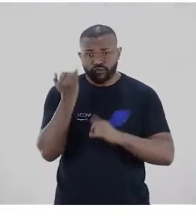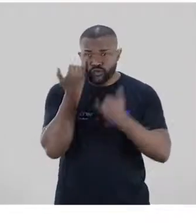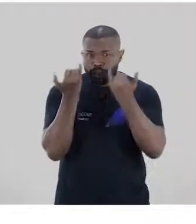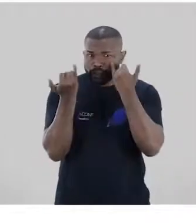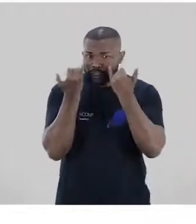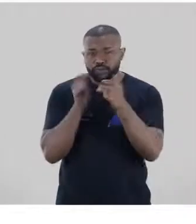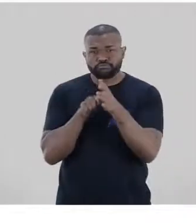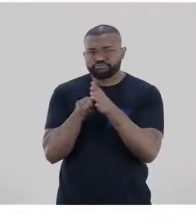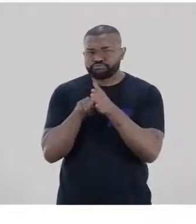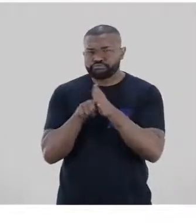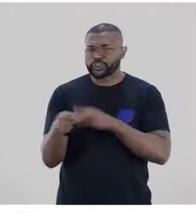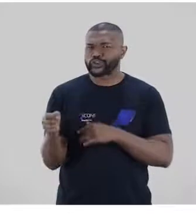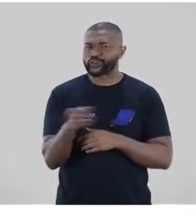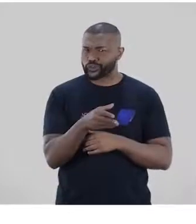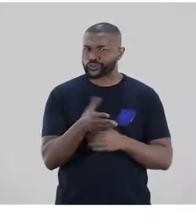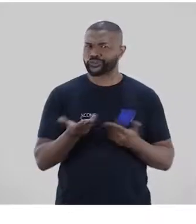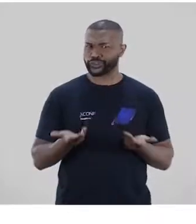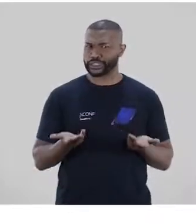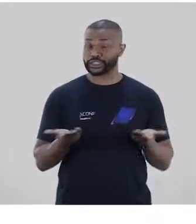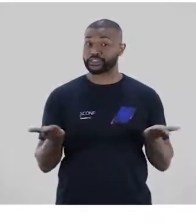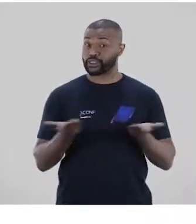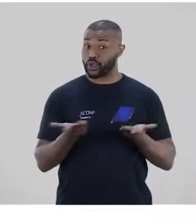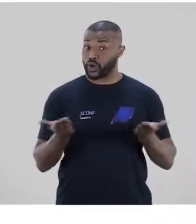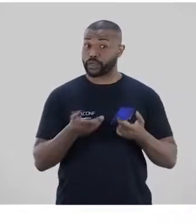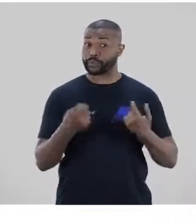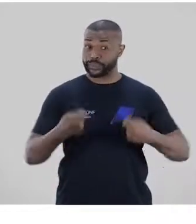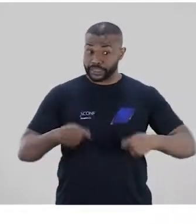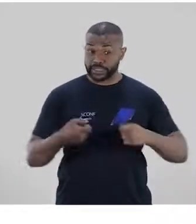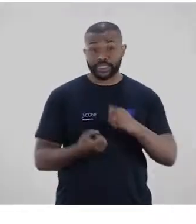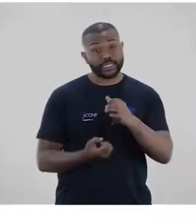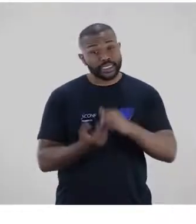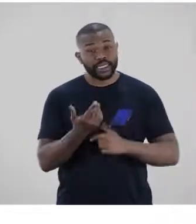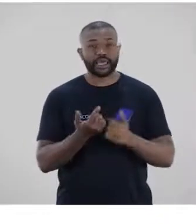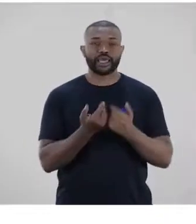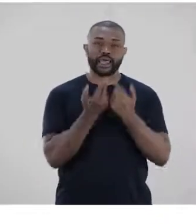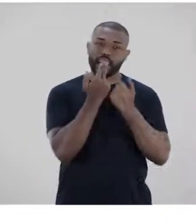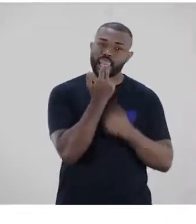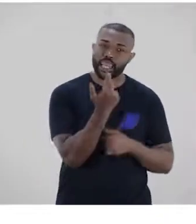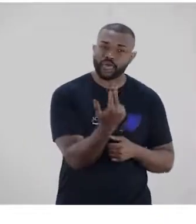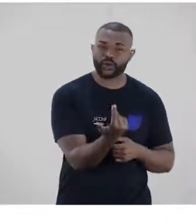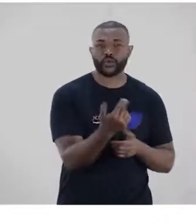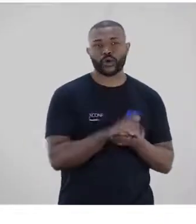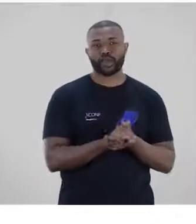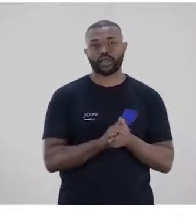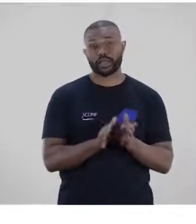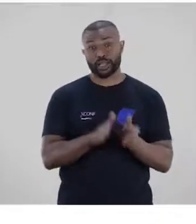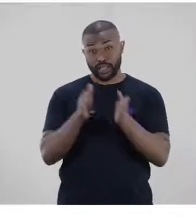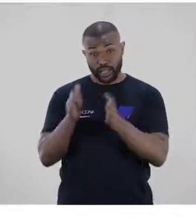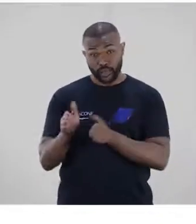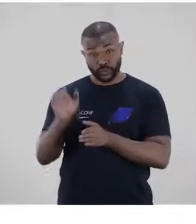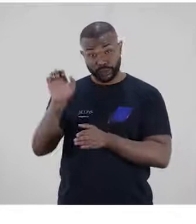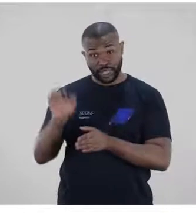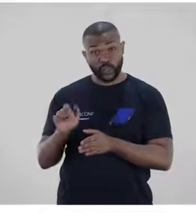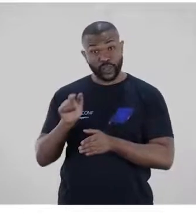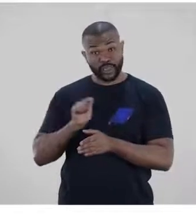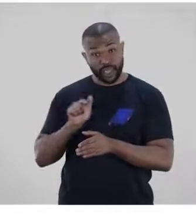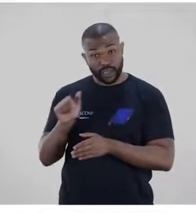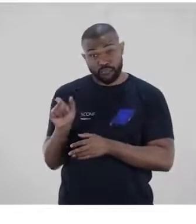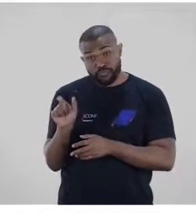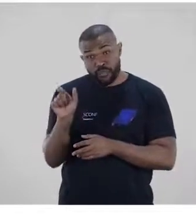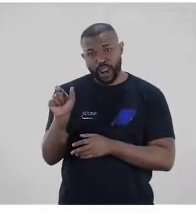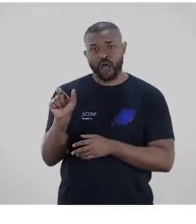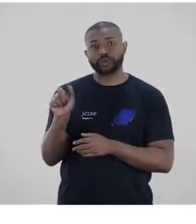to create a new language. And on the left-hand side, I want the words that hopefully would disappear from a language because they're a little bit